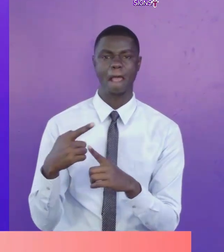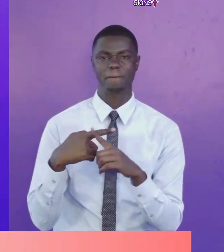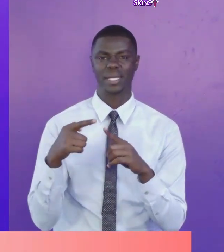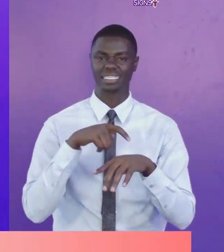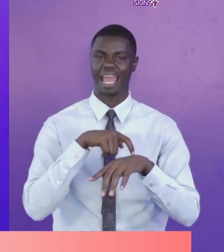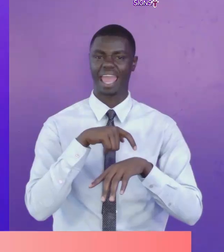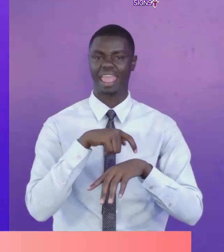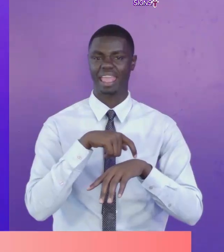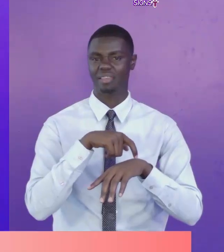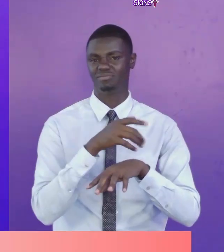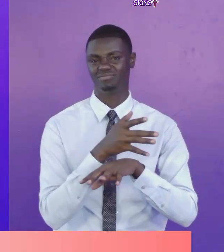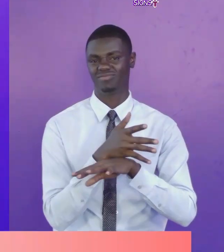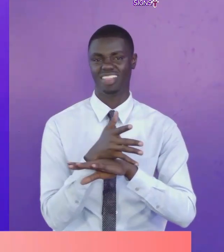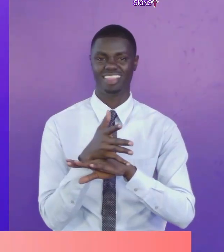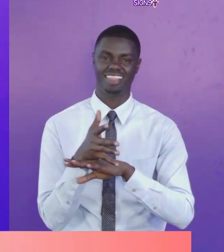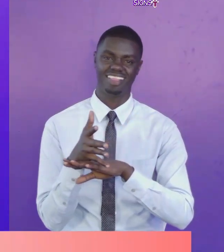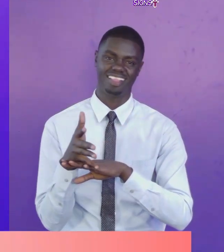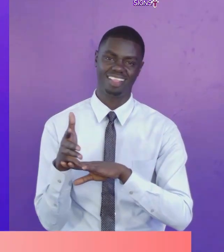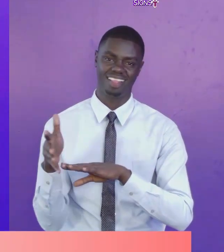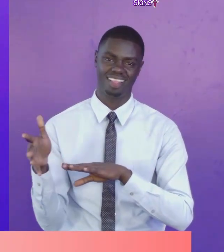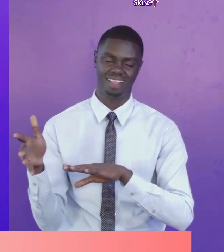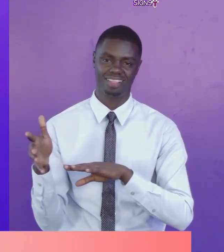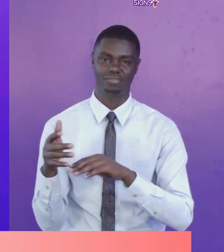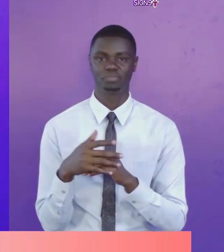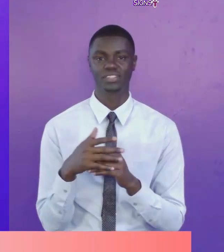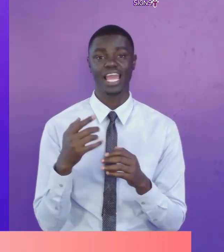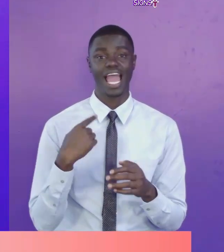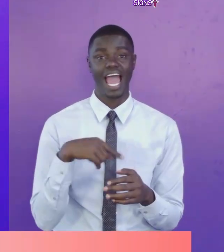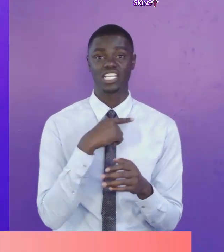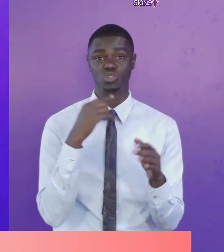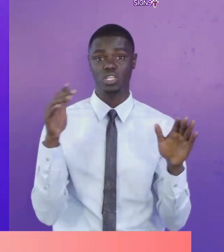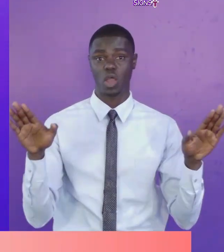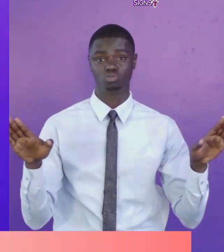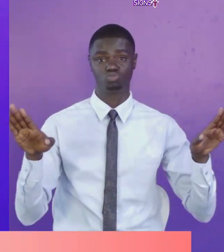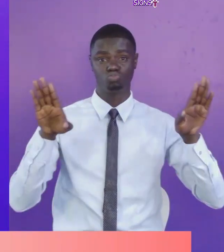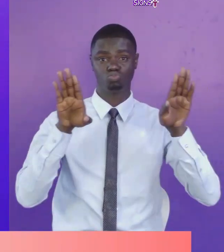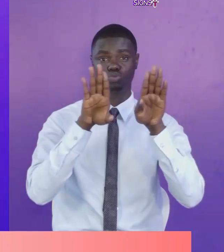but of course time does not allow. But as we end, Felix,